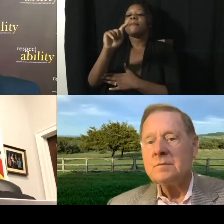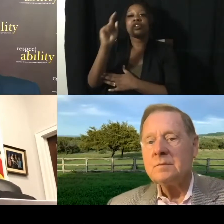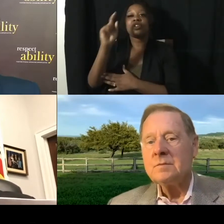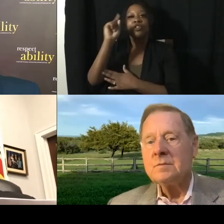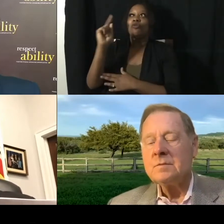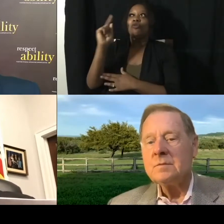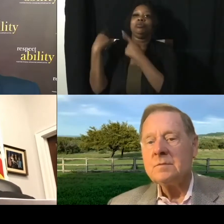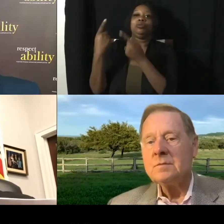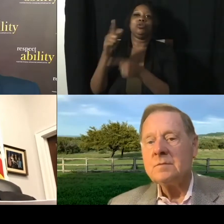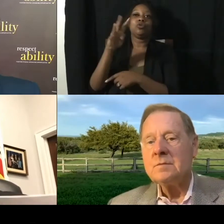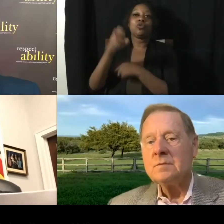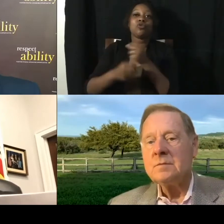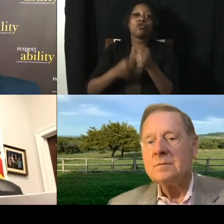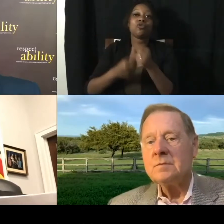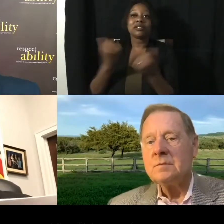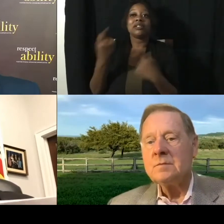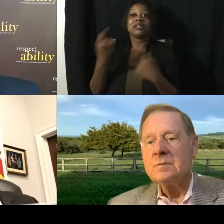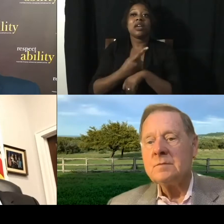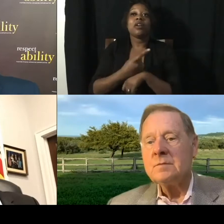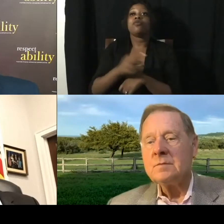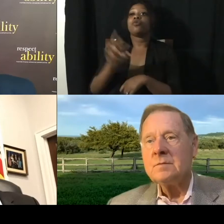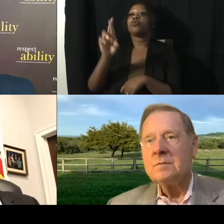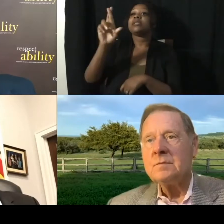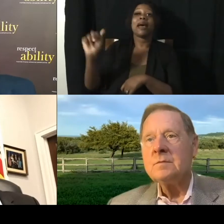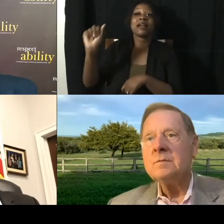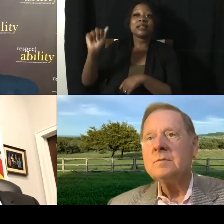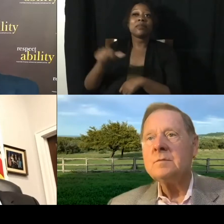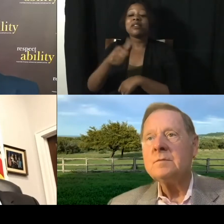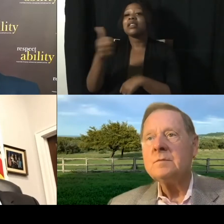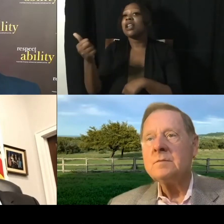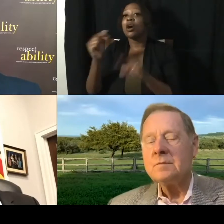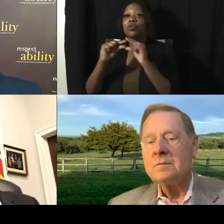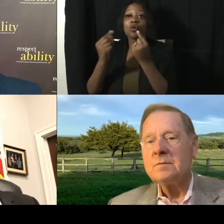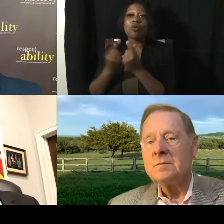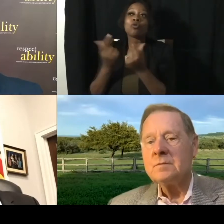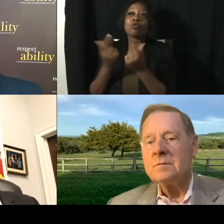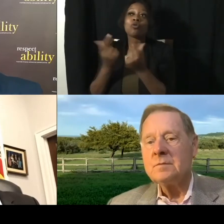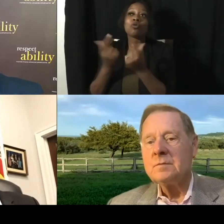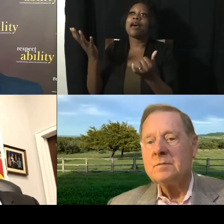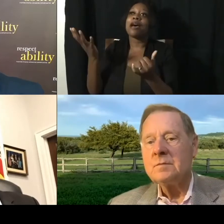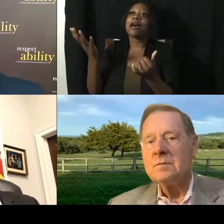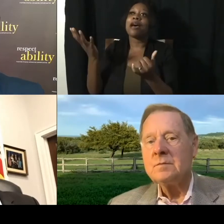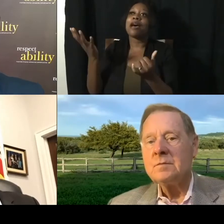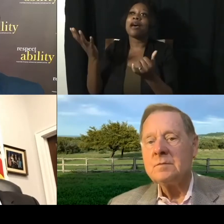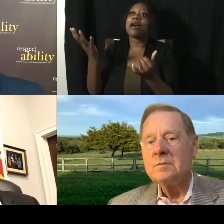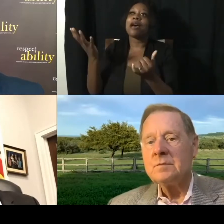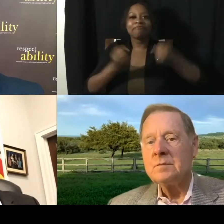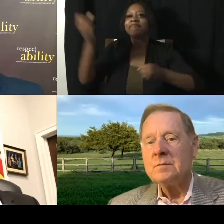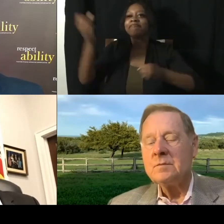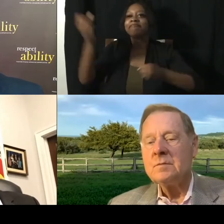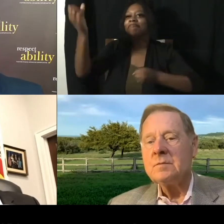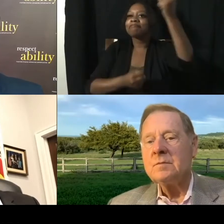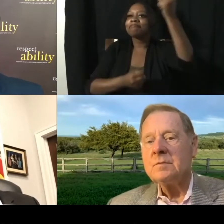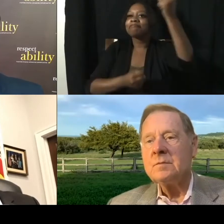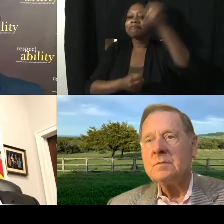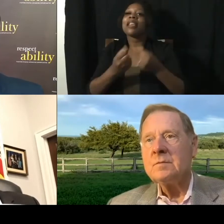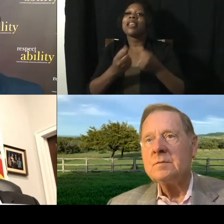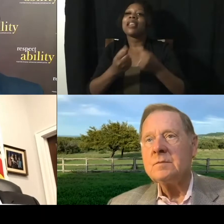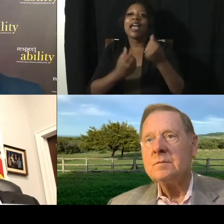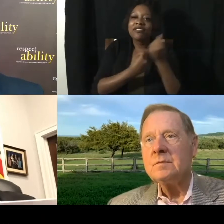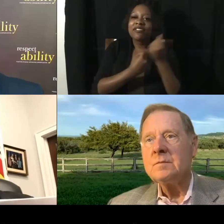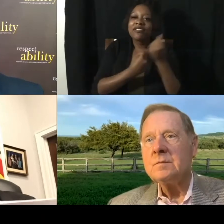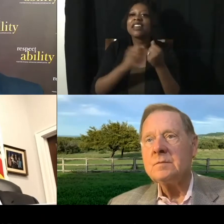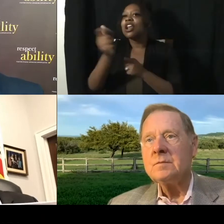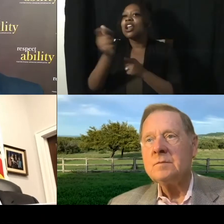and other groups are gathering advocates, public officials, and experts to talk about the 30-year legacy of the ADA. The ADA